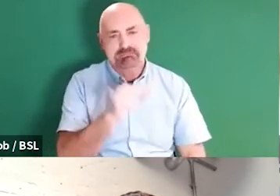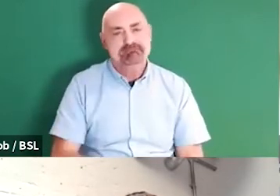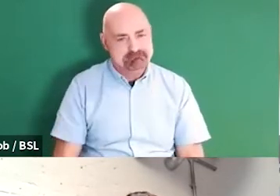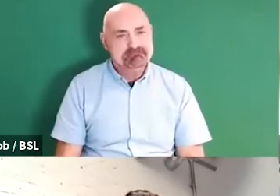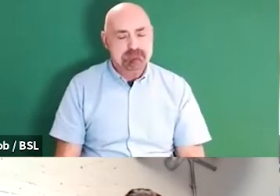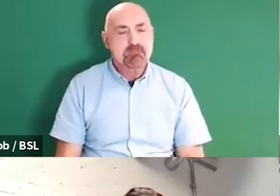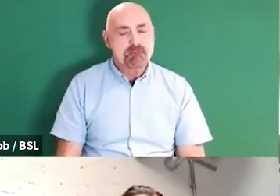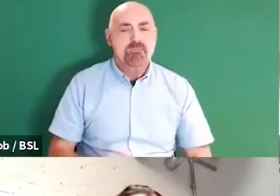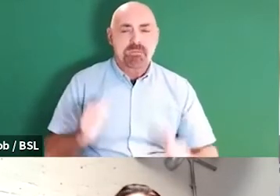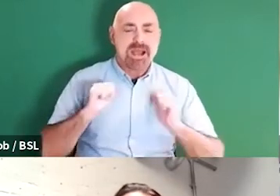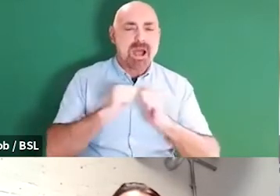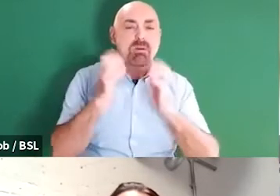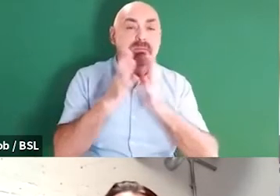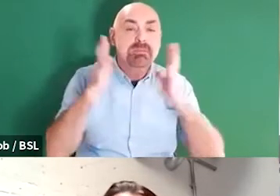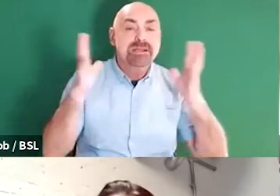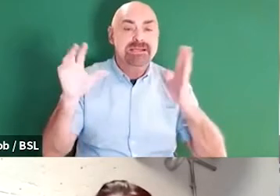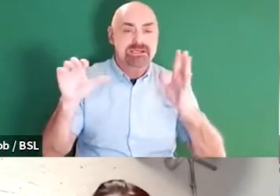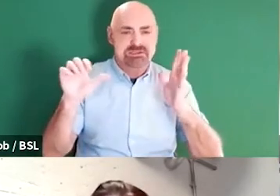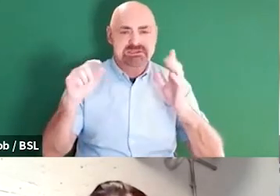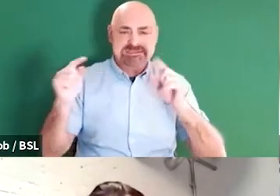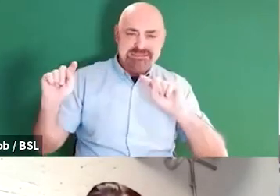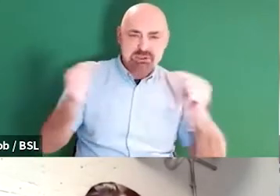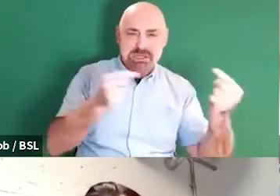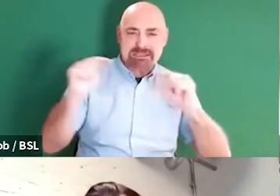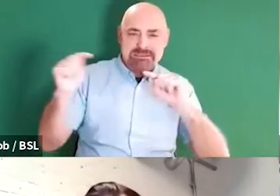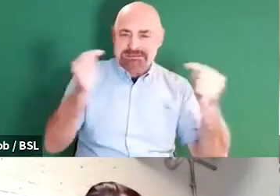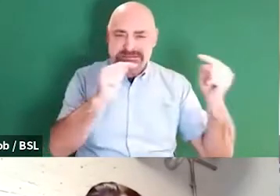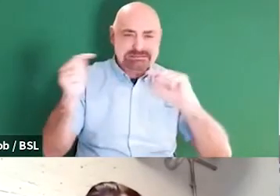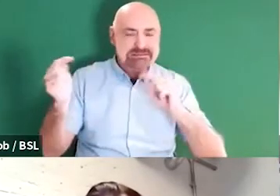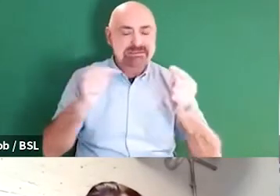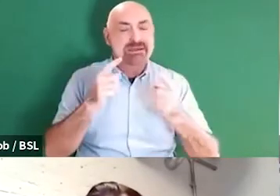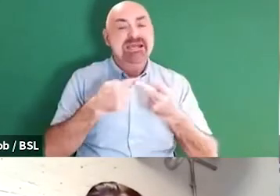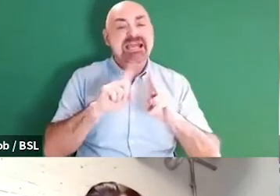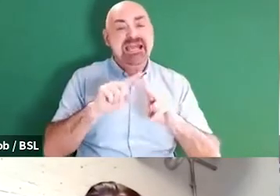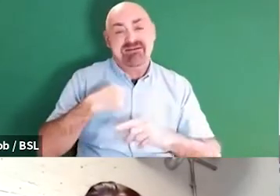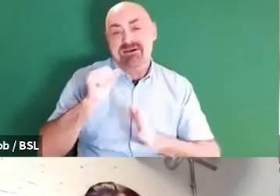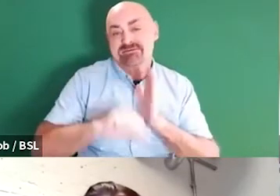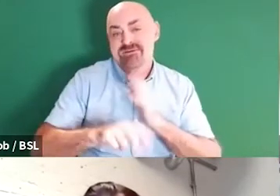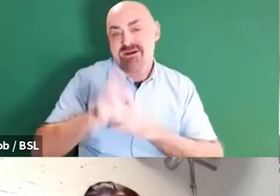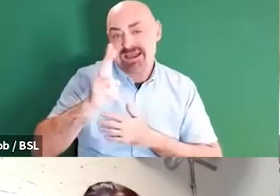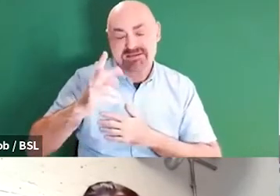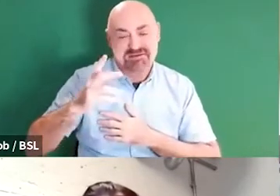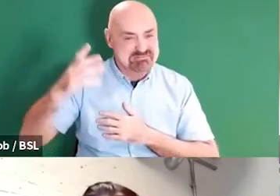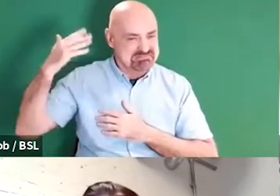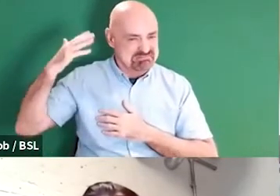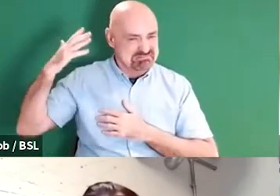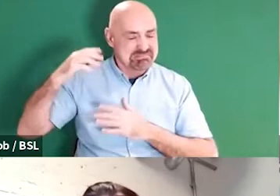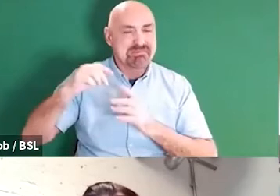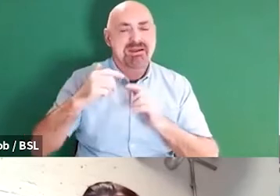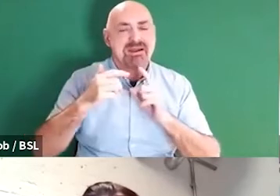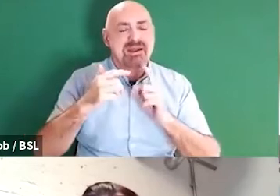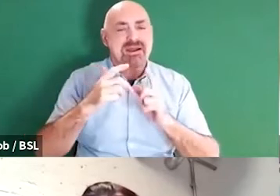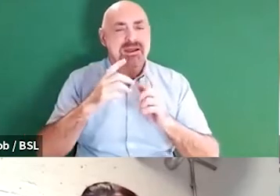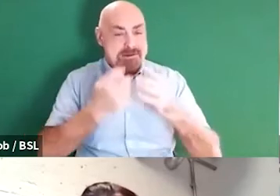one of our biggest challenges. And if that's what I was doing again, if I was starting again, developing the